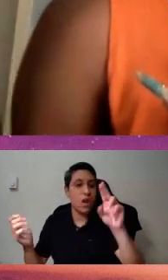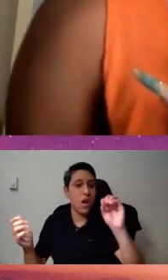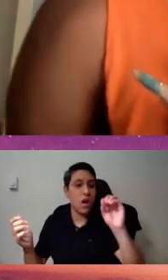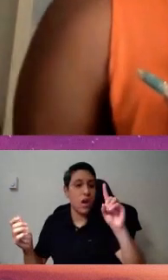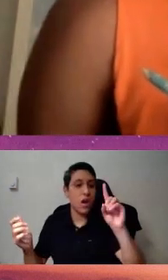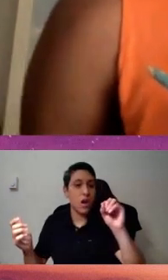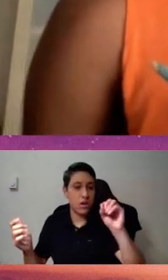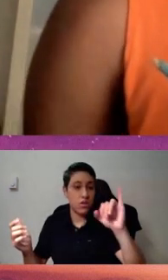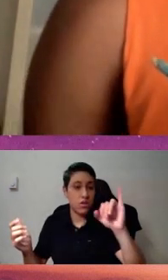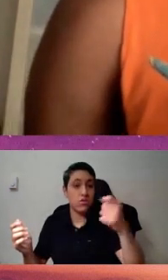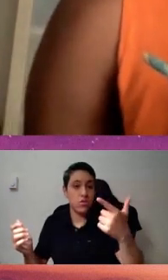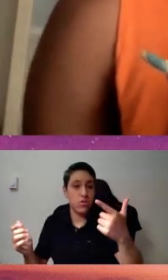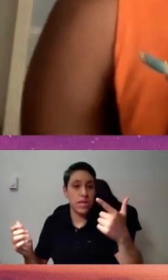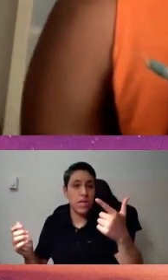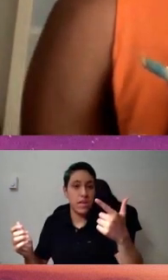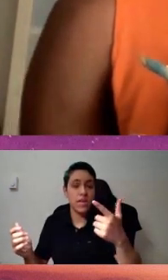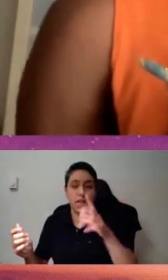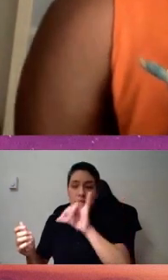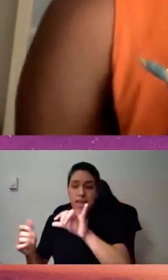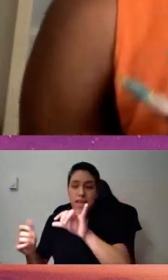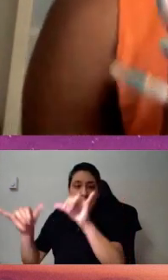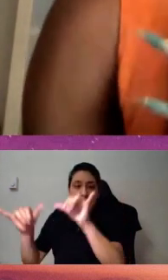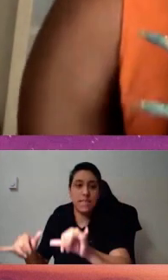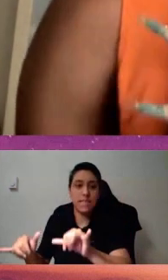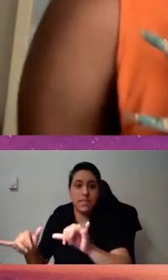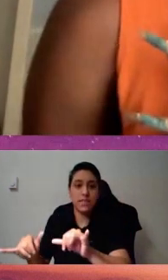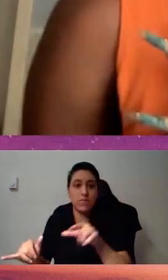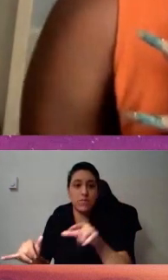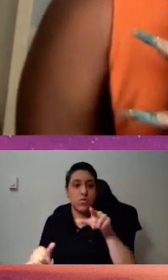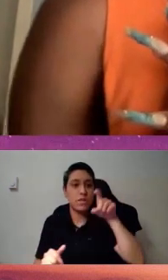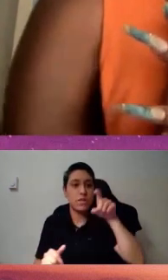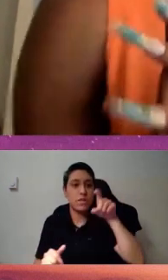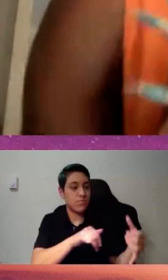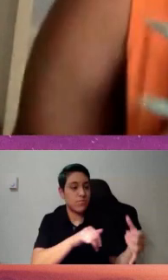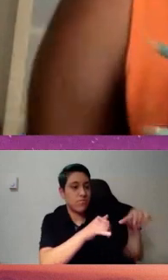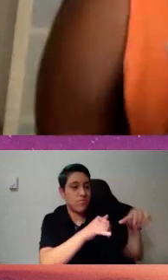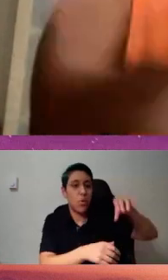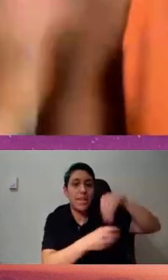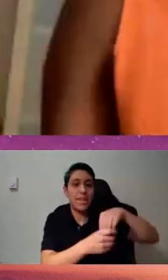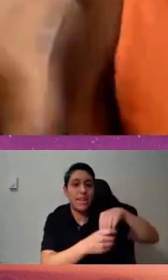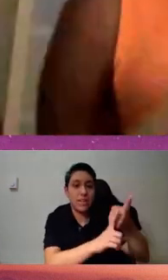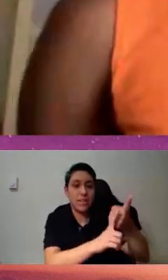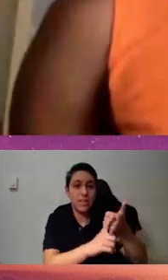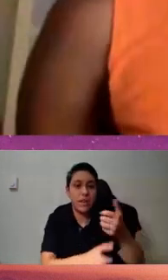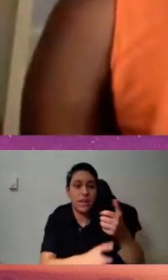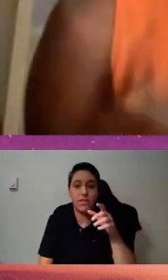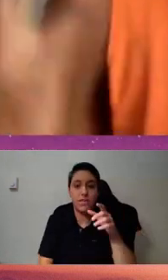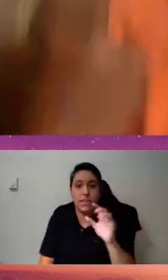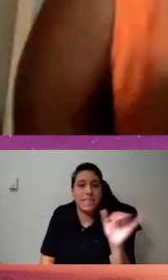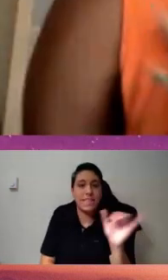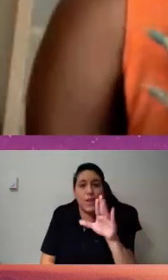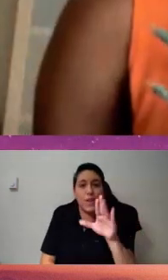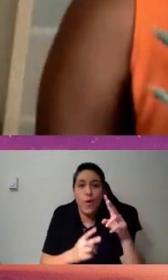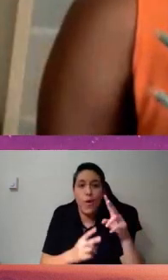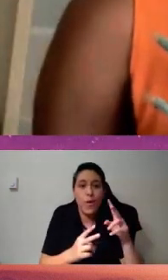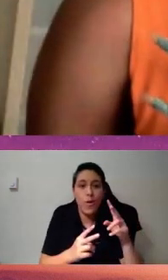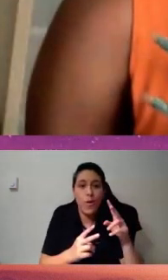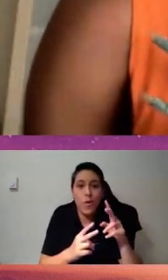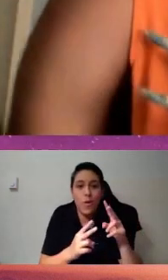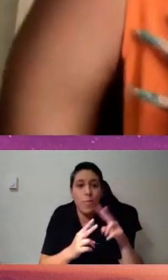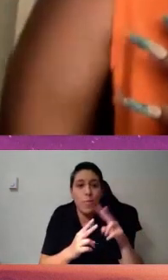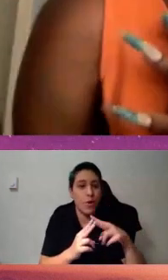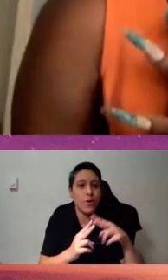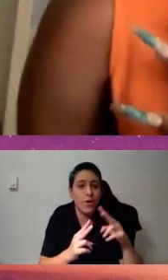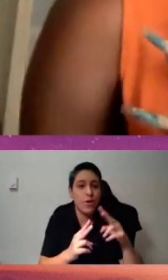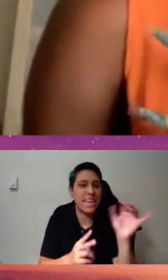yourself, you know, it's treating you know, yourself like your partner, you know, like the person you love most. You